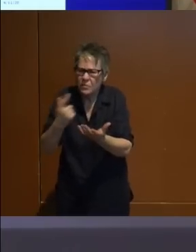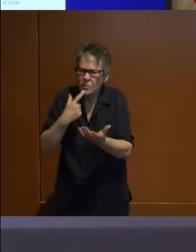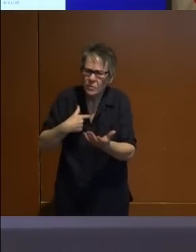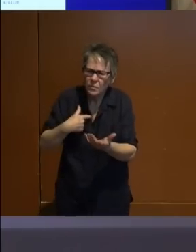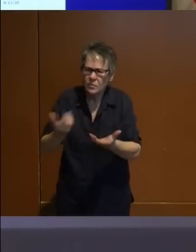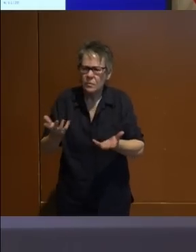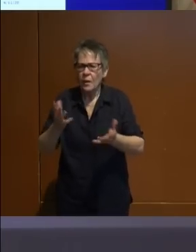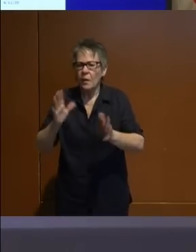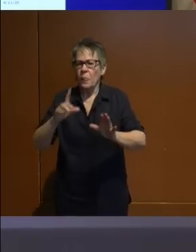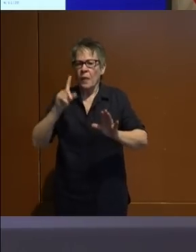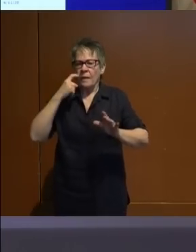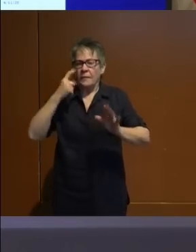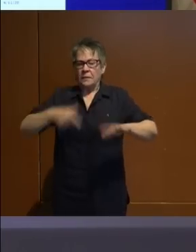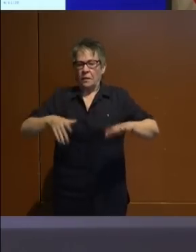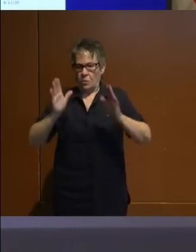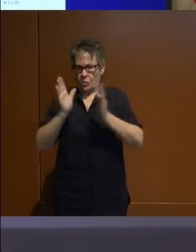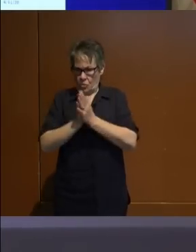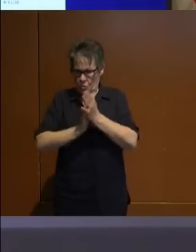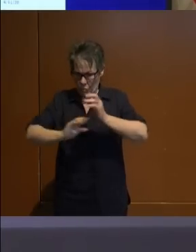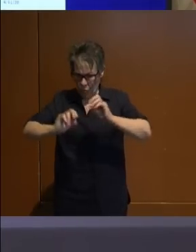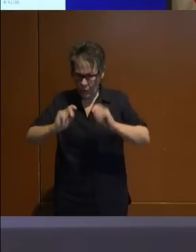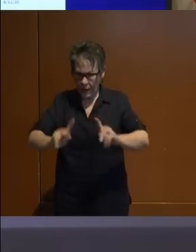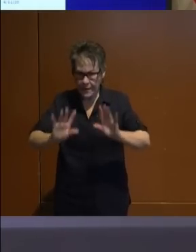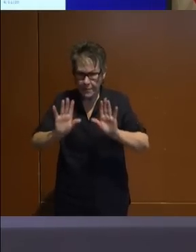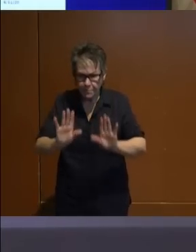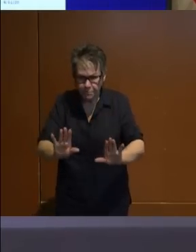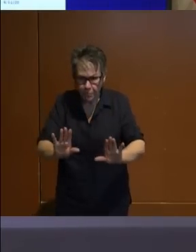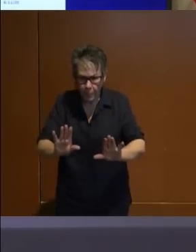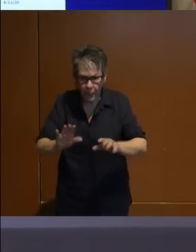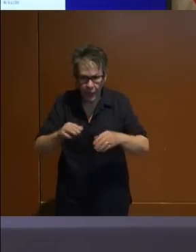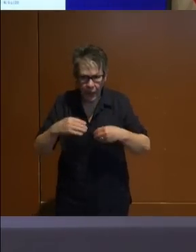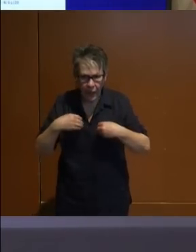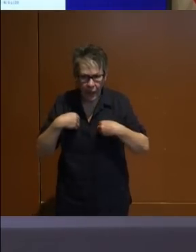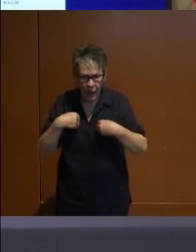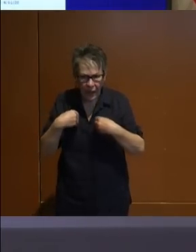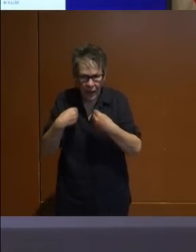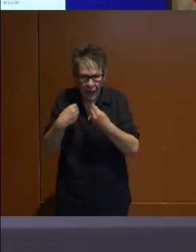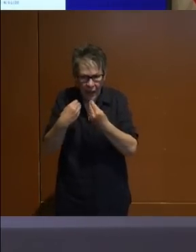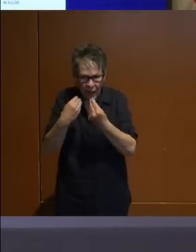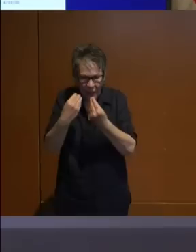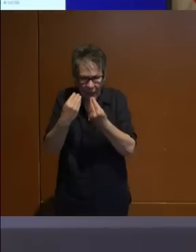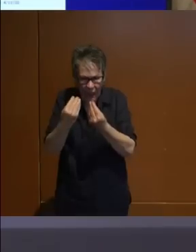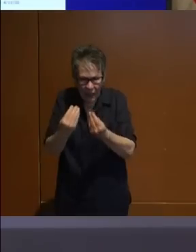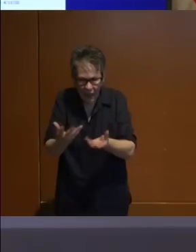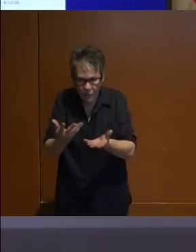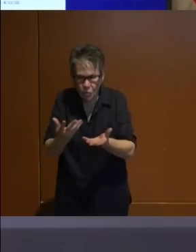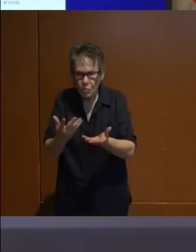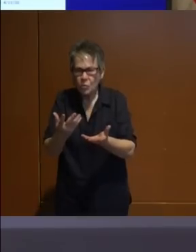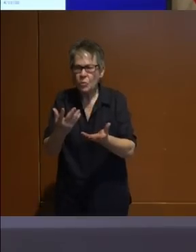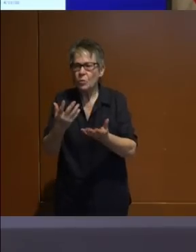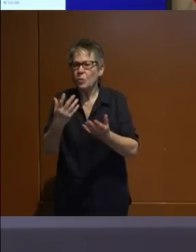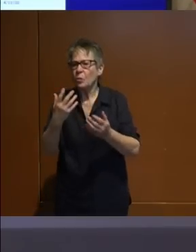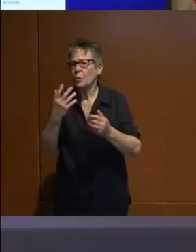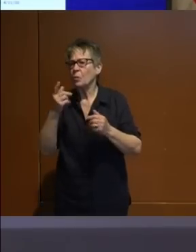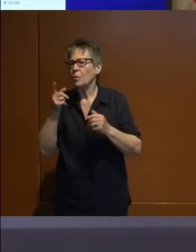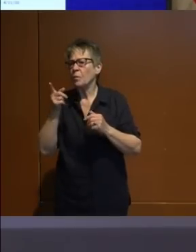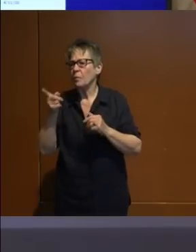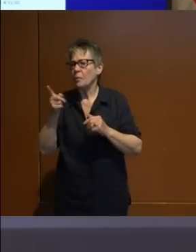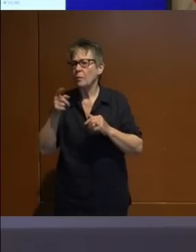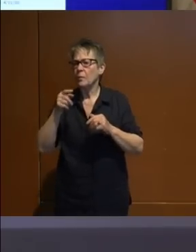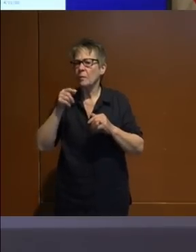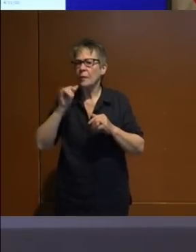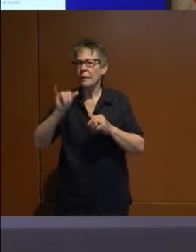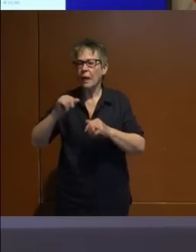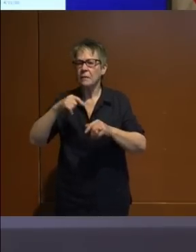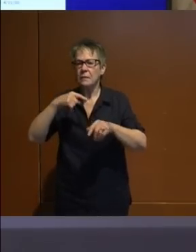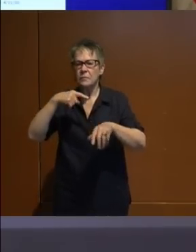Let me start with Mike's. I'll give you Mike's answer quickly. Again, I've got no insight into the actual hearings and process, but the things that I